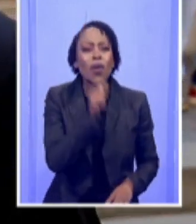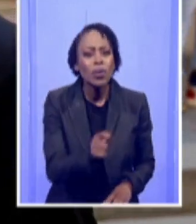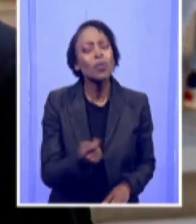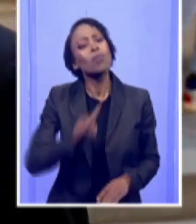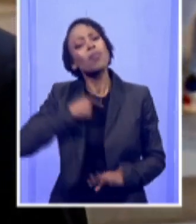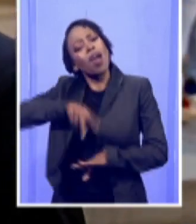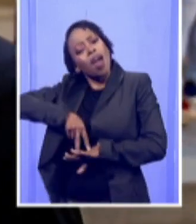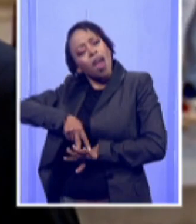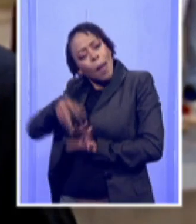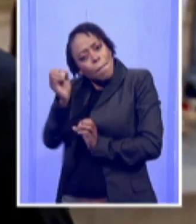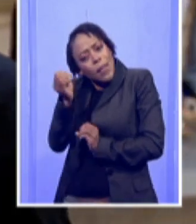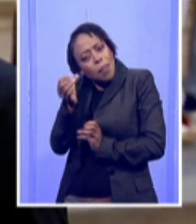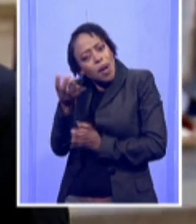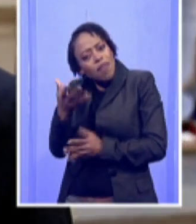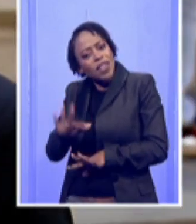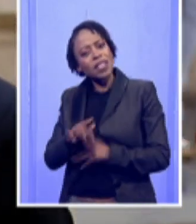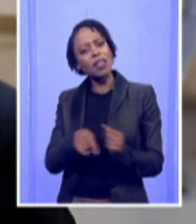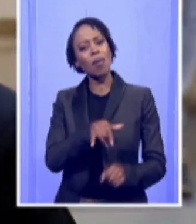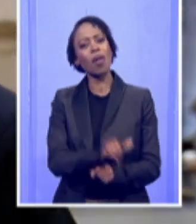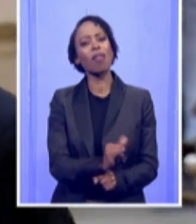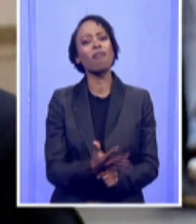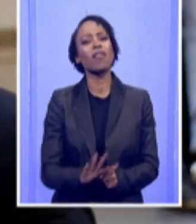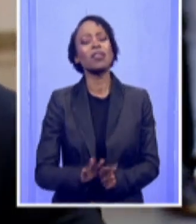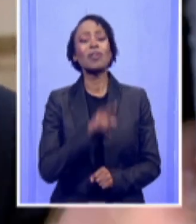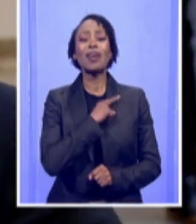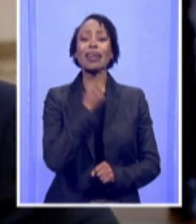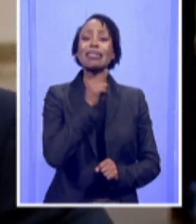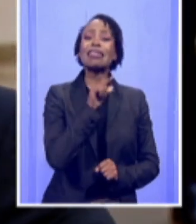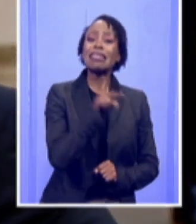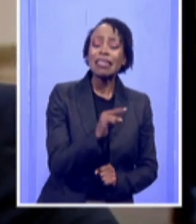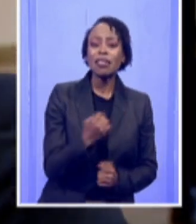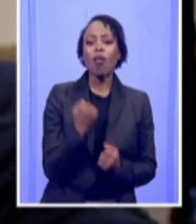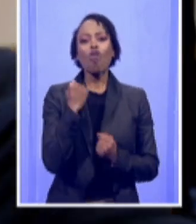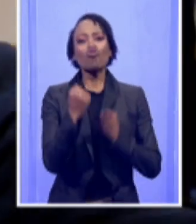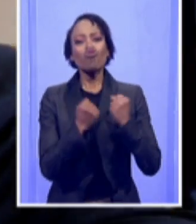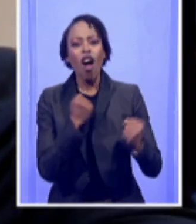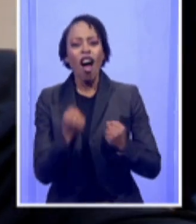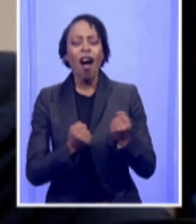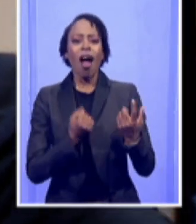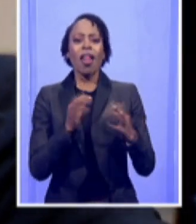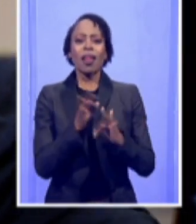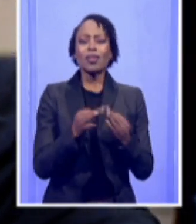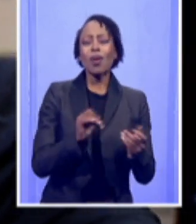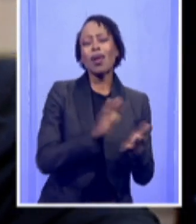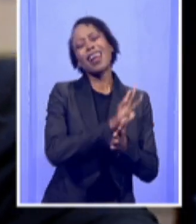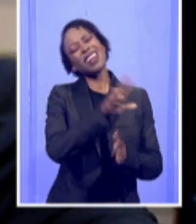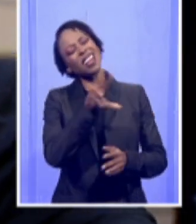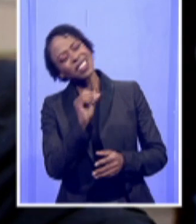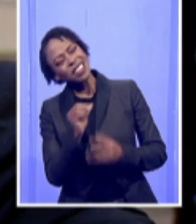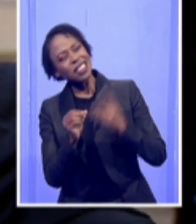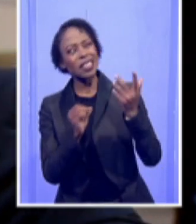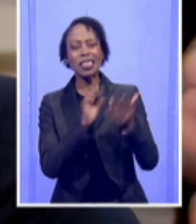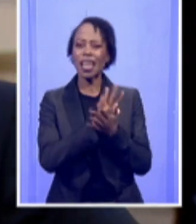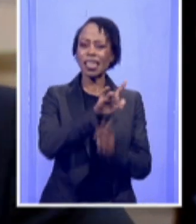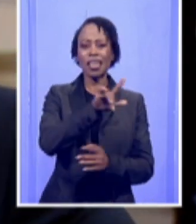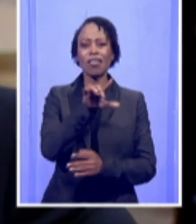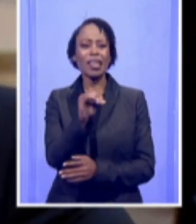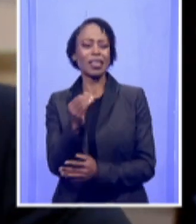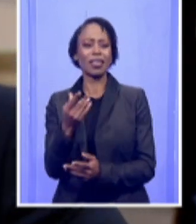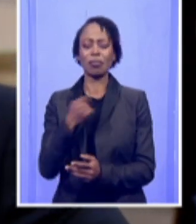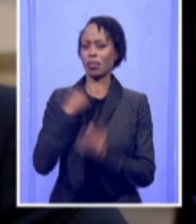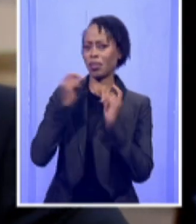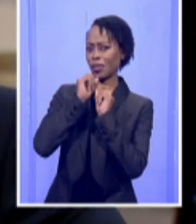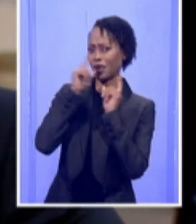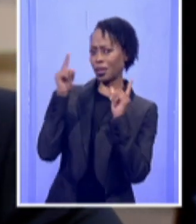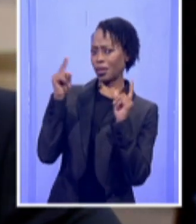that. I testified about the fact that this is a struggle song. It was sung during the 80s and perhaps even the 70s. So I don't know if the judge